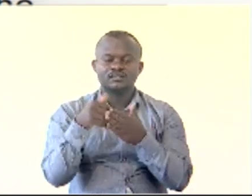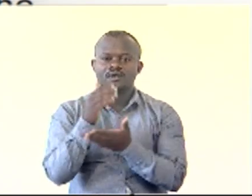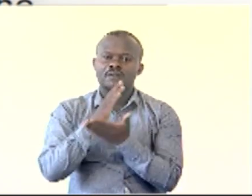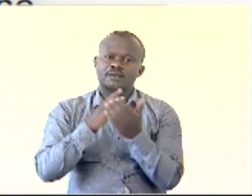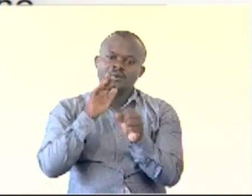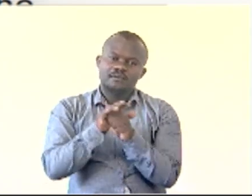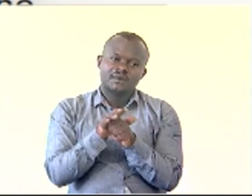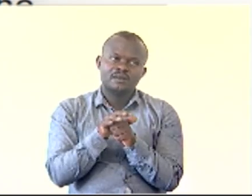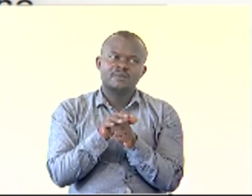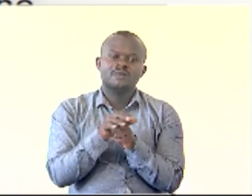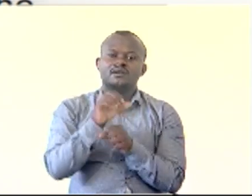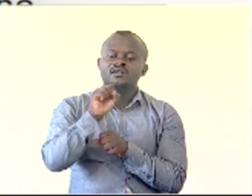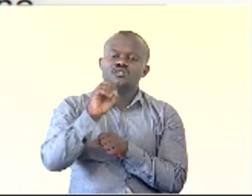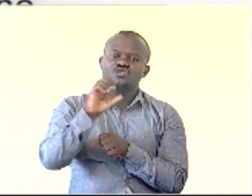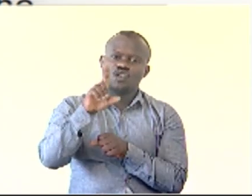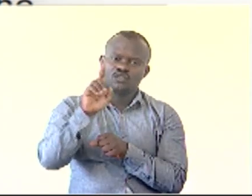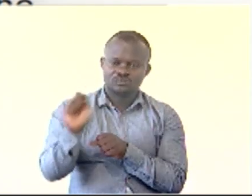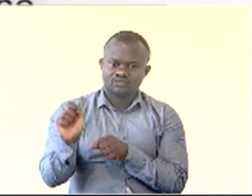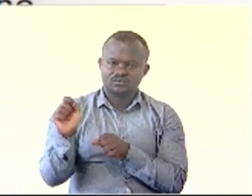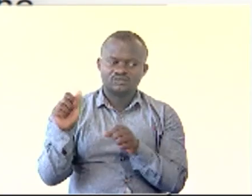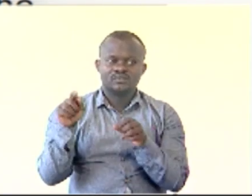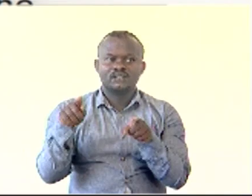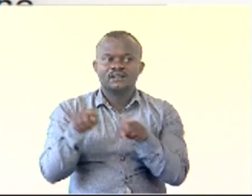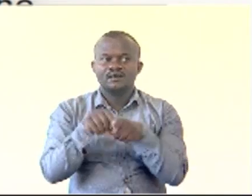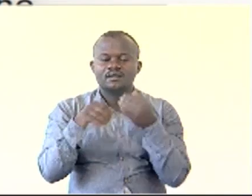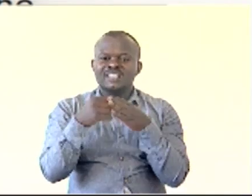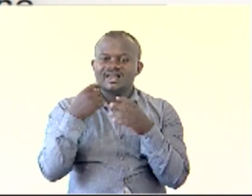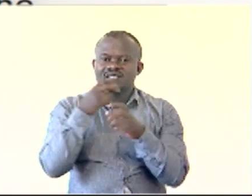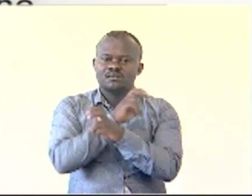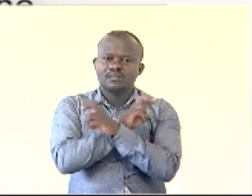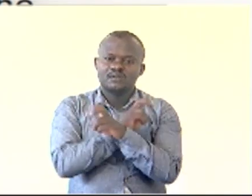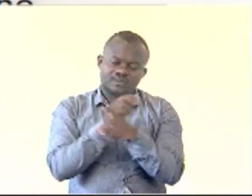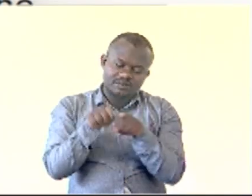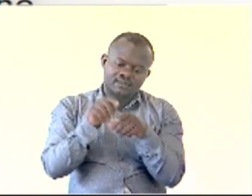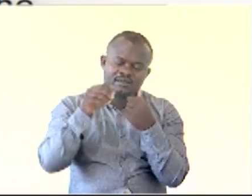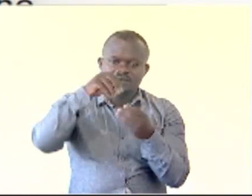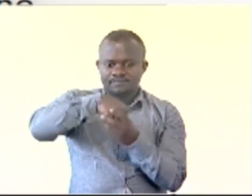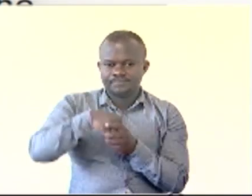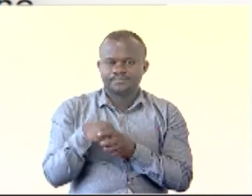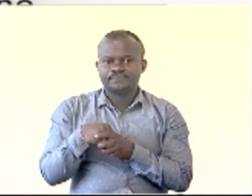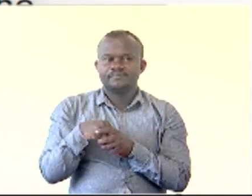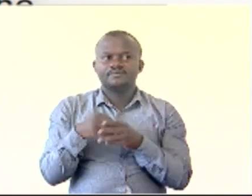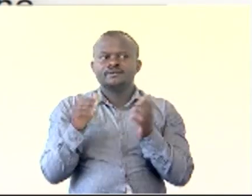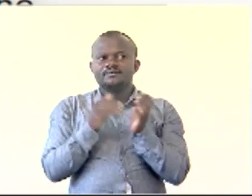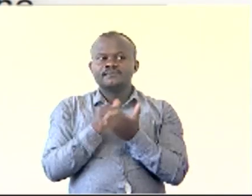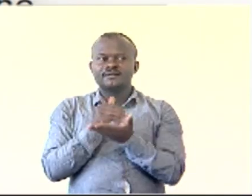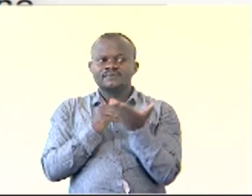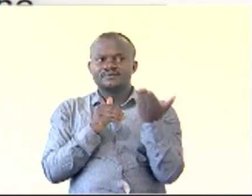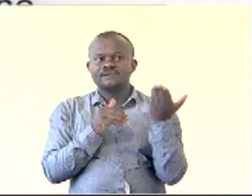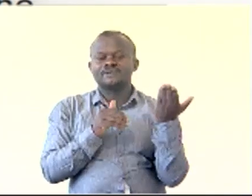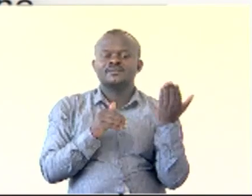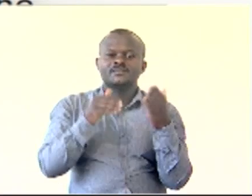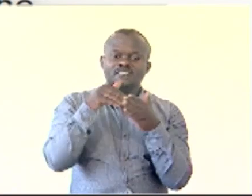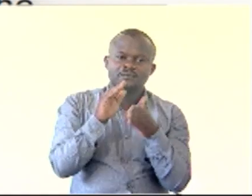salts such as calcium and phosphates. Also, the bone is made up of calcium and phosphate. And it is abundant, it is